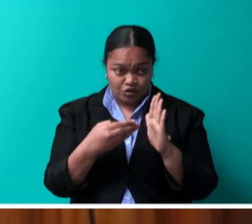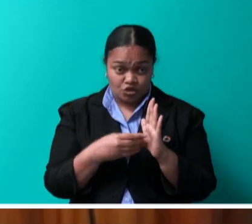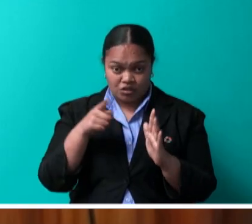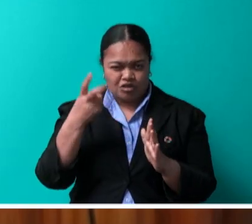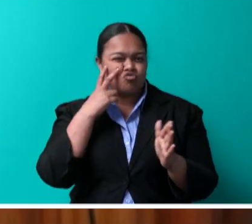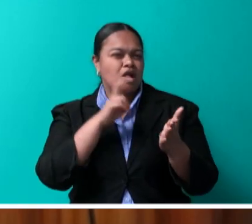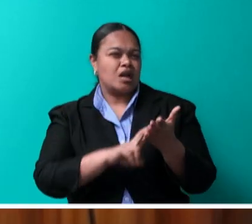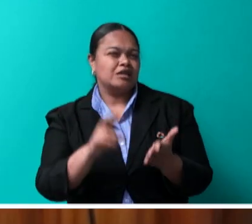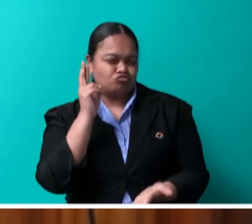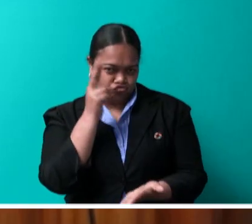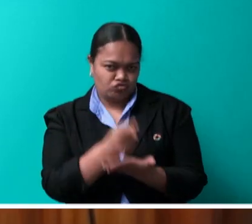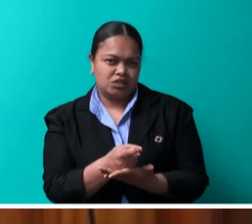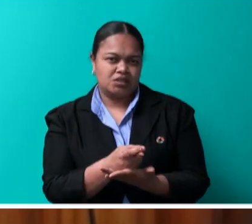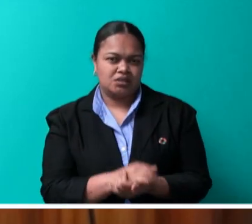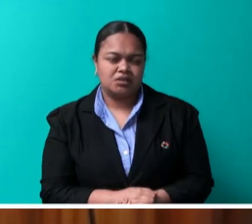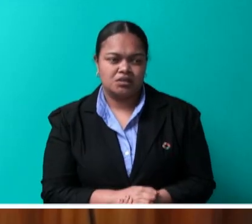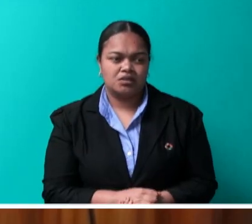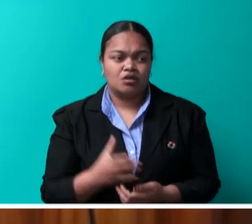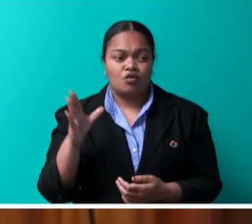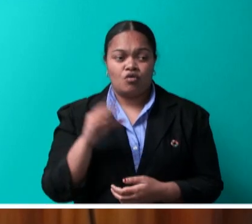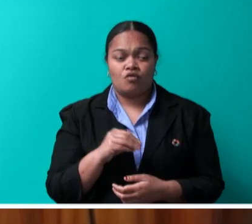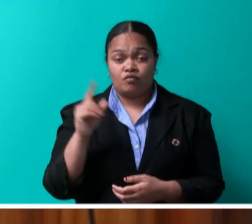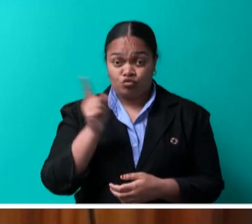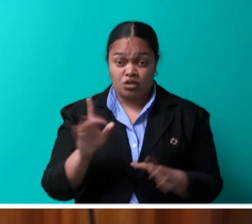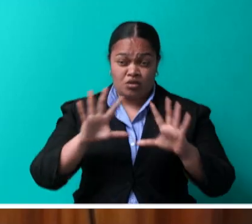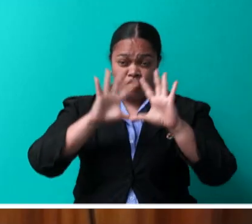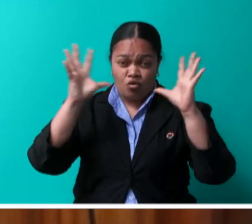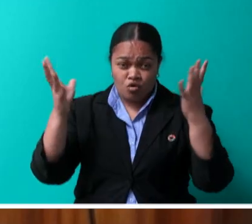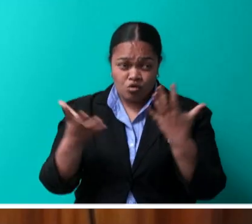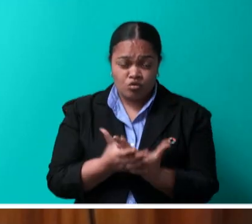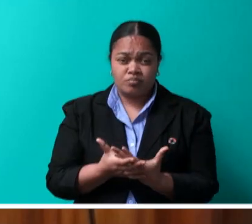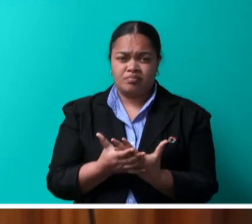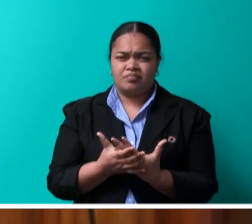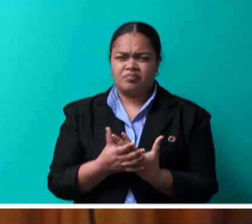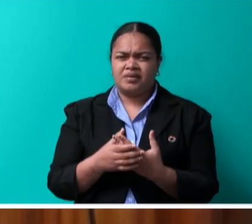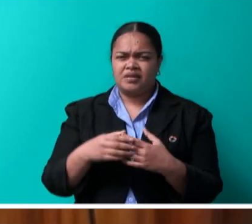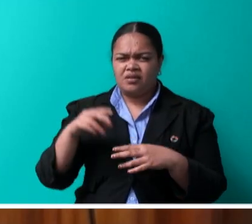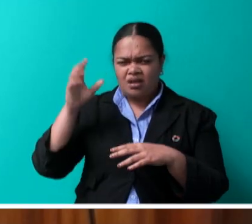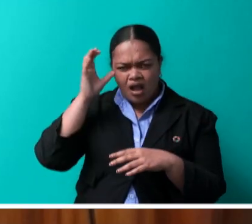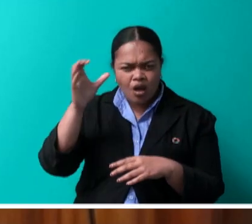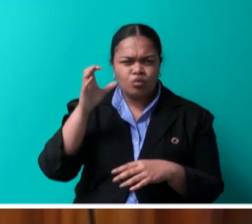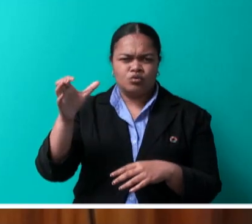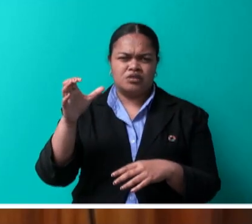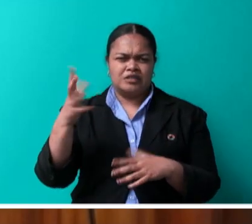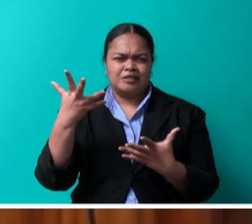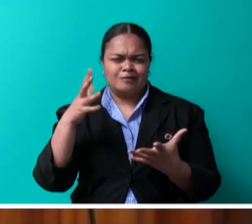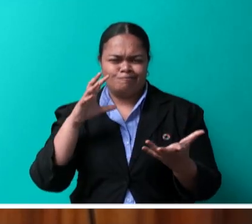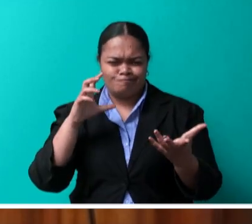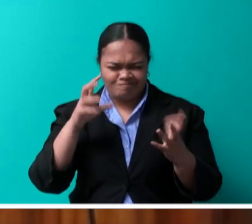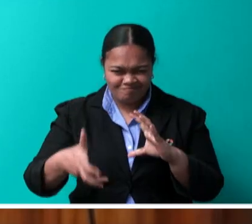recognizes the realities of today's global and domestic economic environment while reaffirming government's